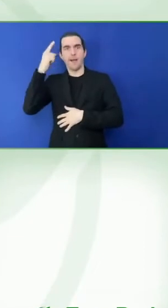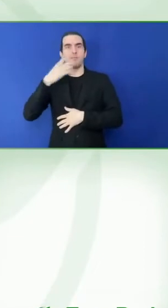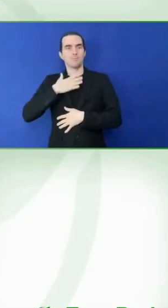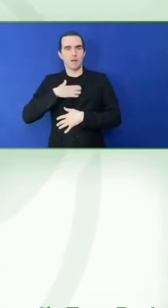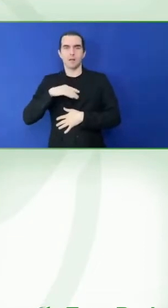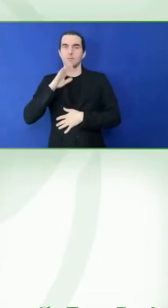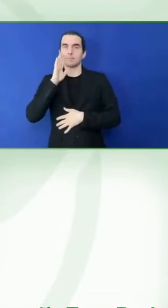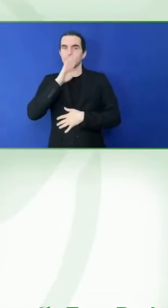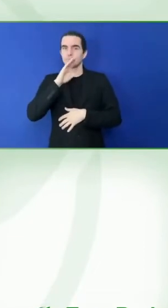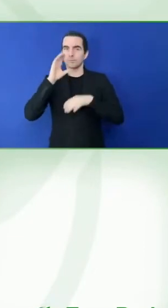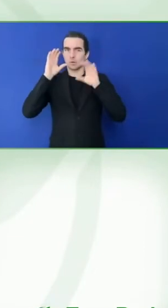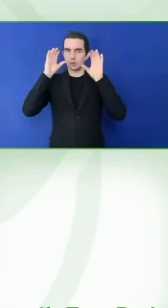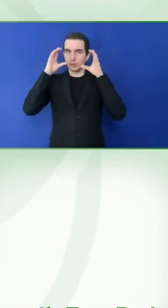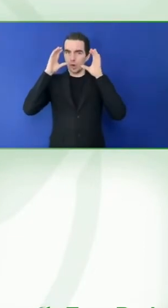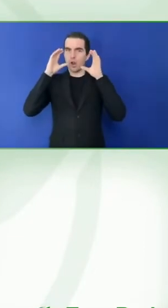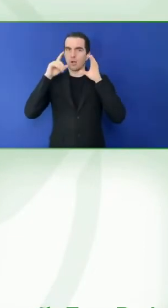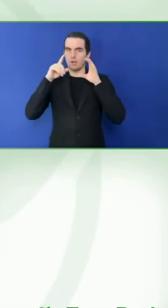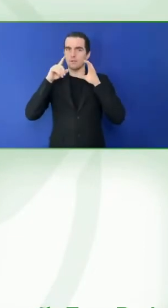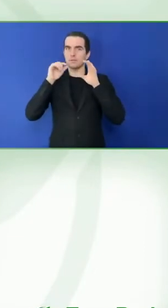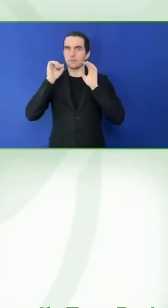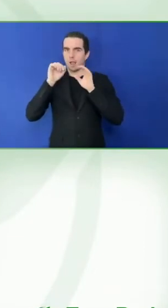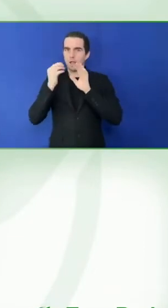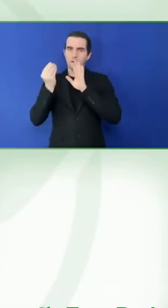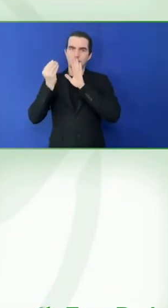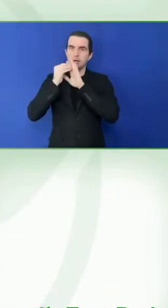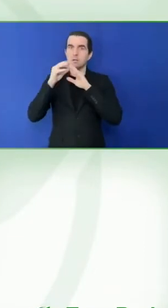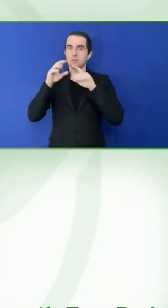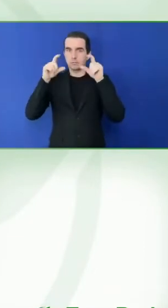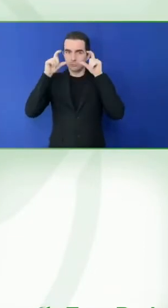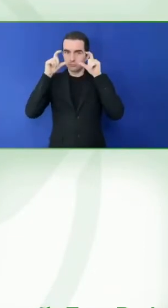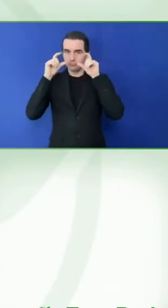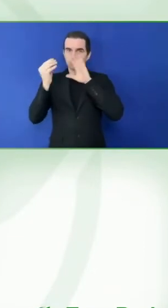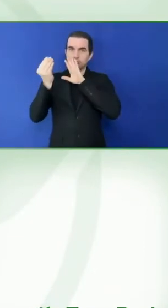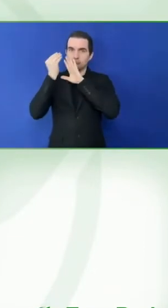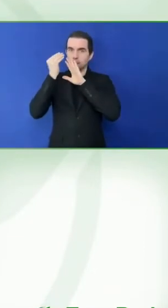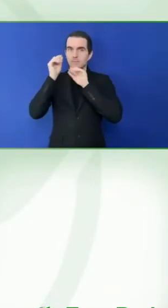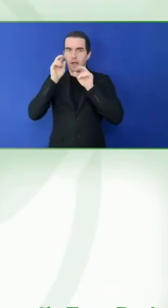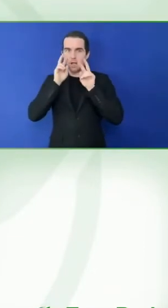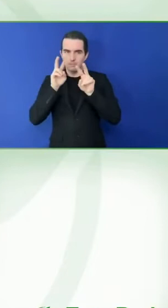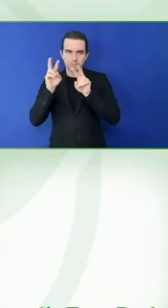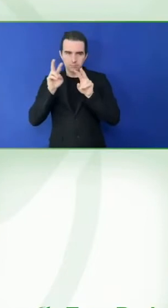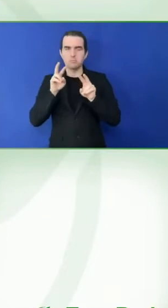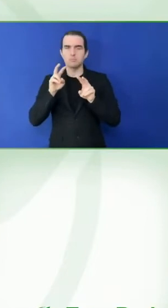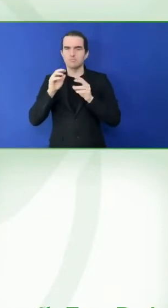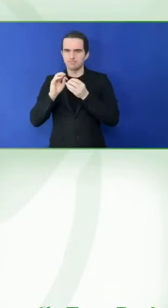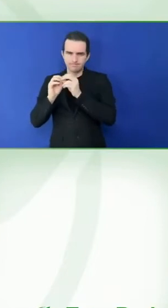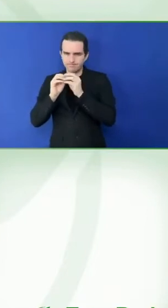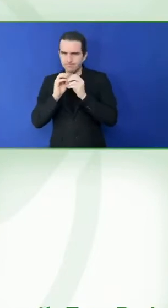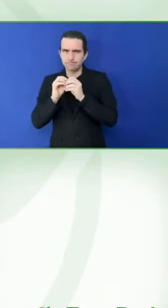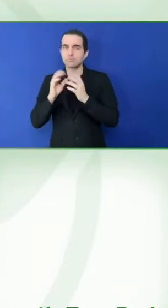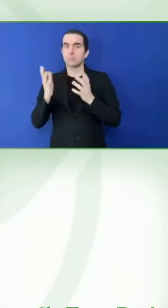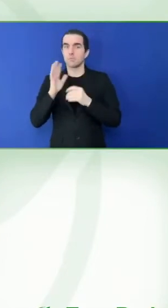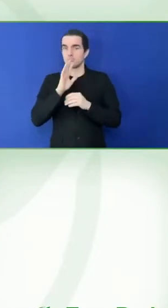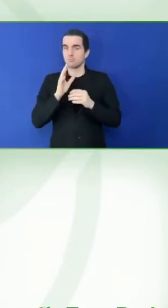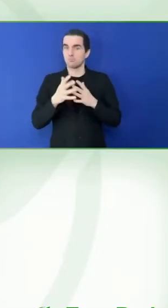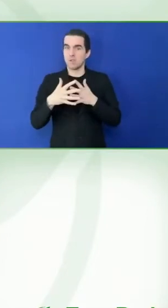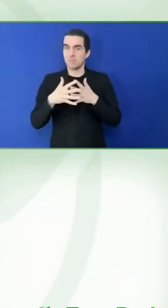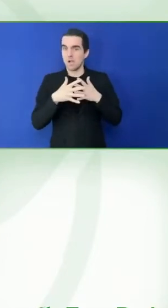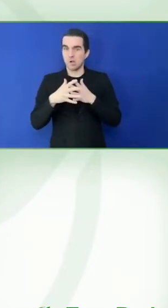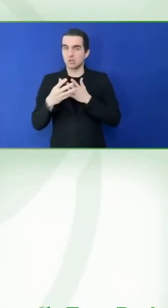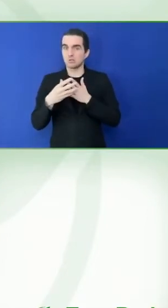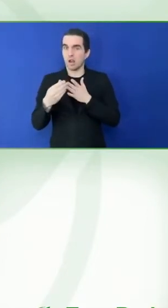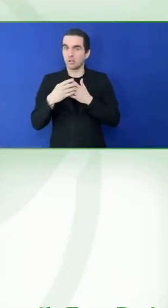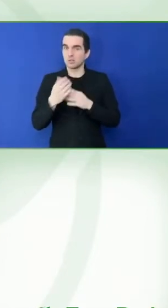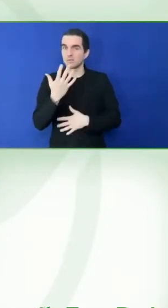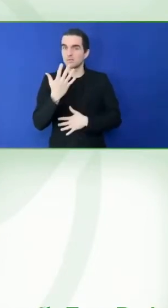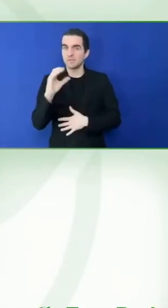can. He knows how to do this, or he's trying to. And he wants to use our technologies. So for me, this is that spark, that idea that